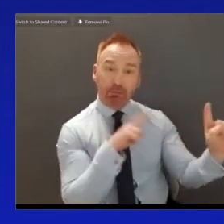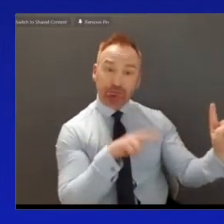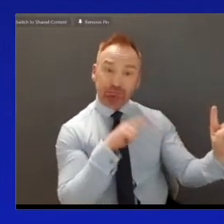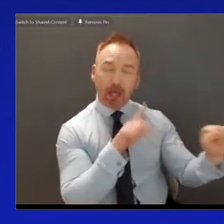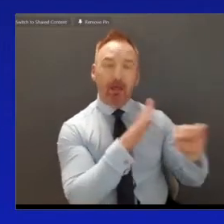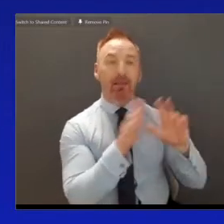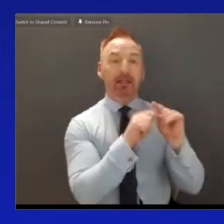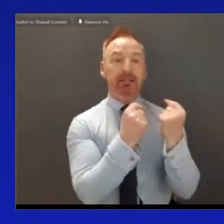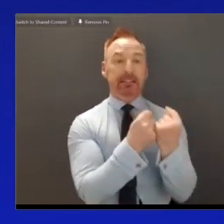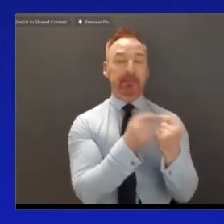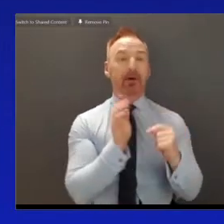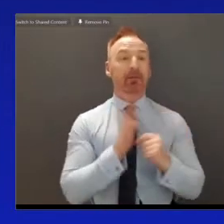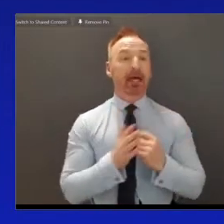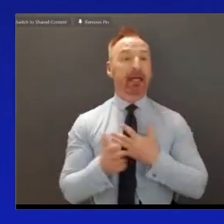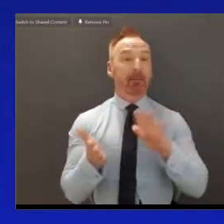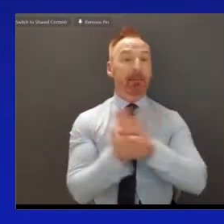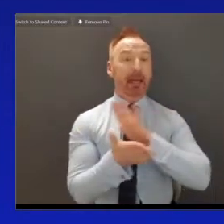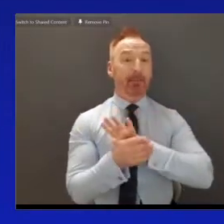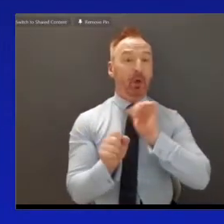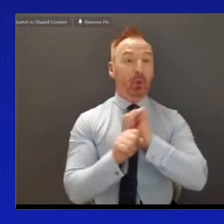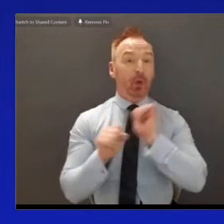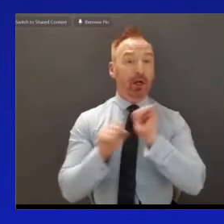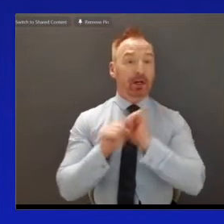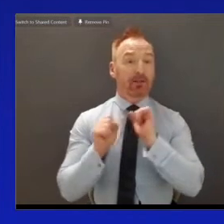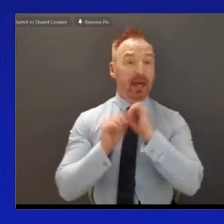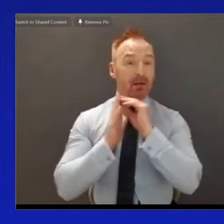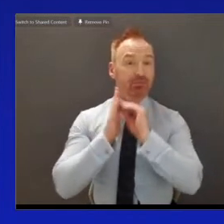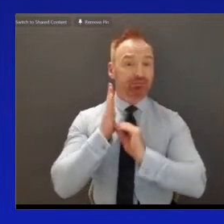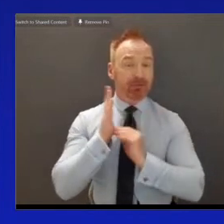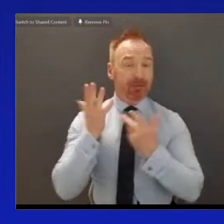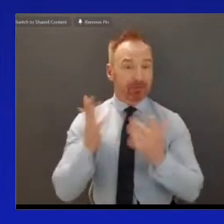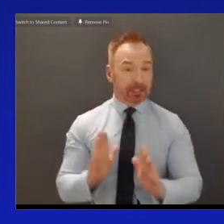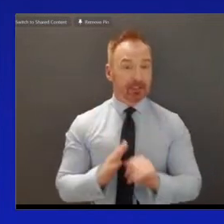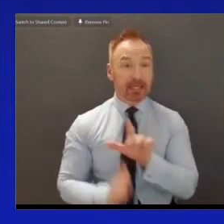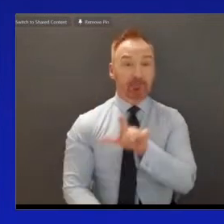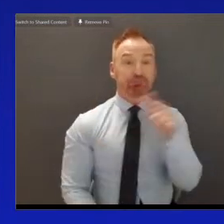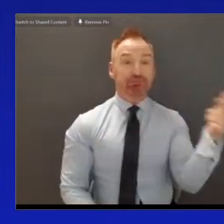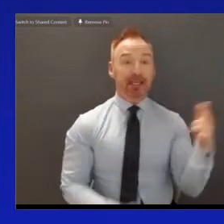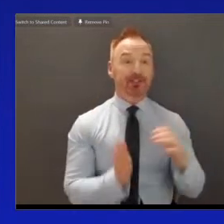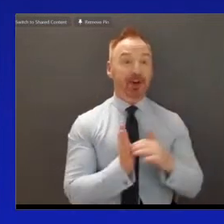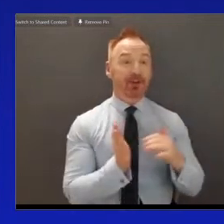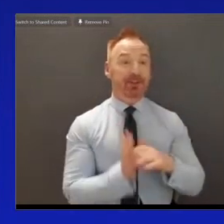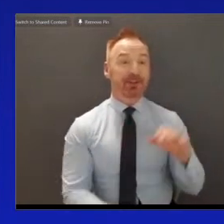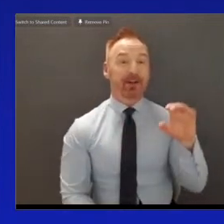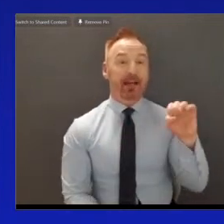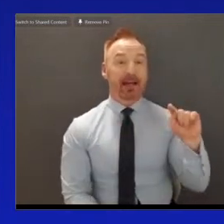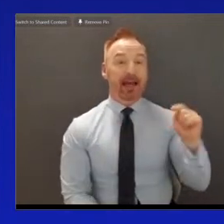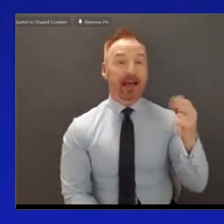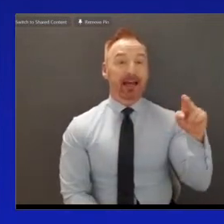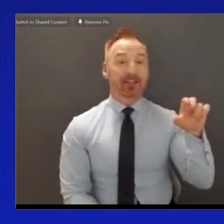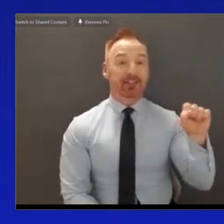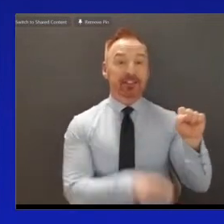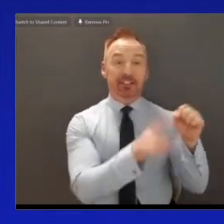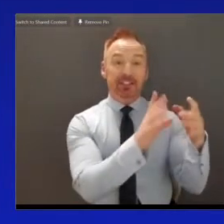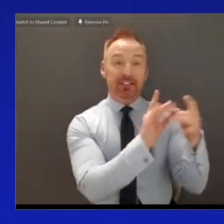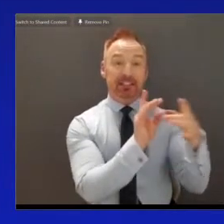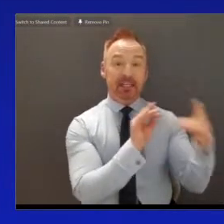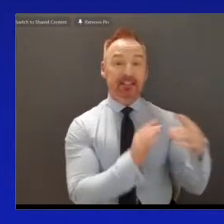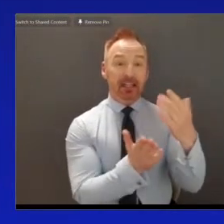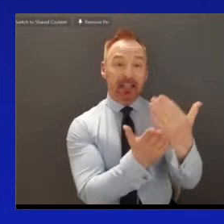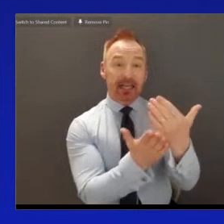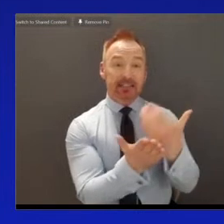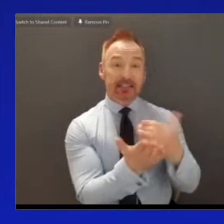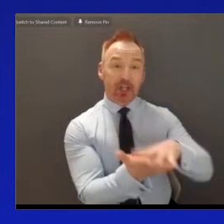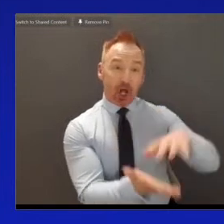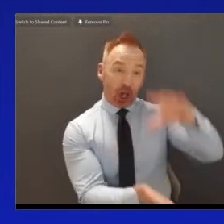the required documentation. I'm now going to hand it over to Dr. Etches, who will talk a little more about the lessons we've learned from recent